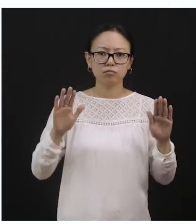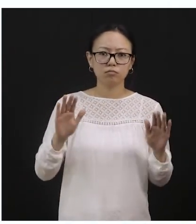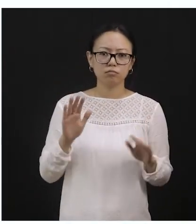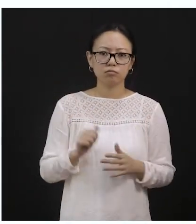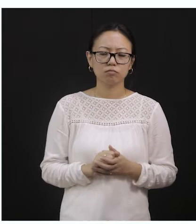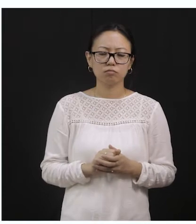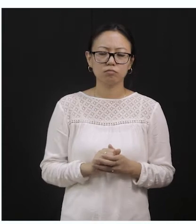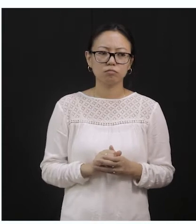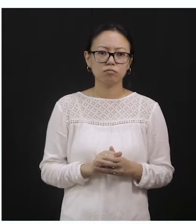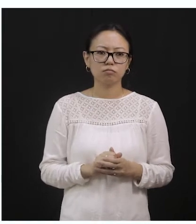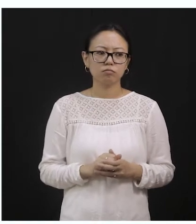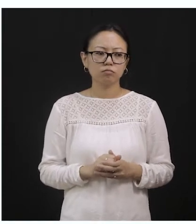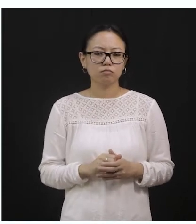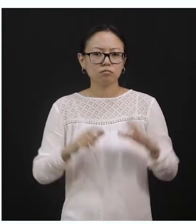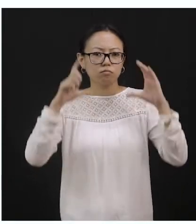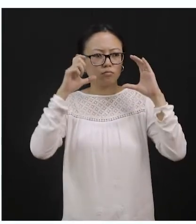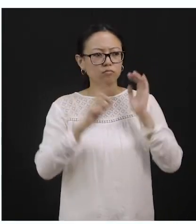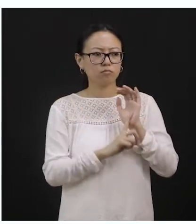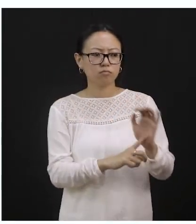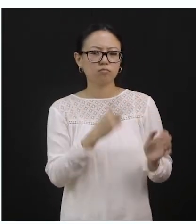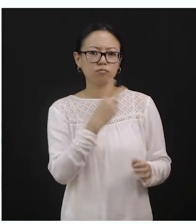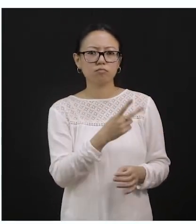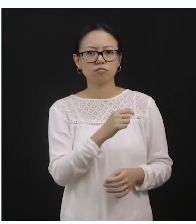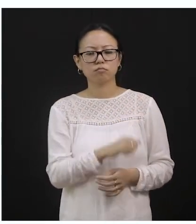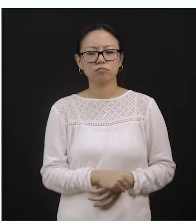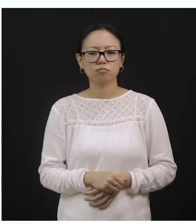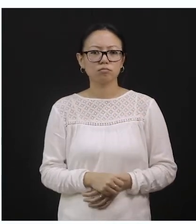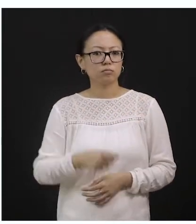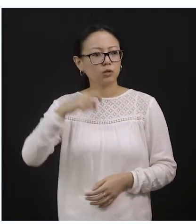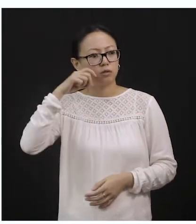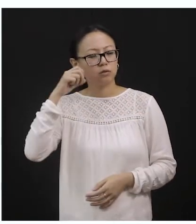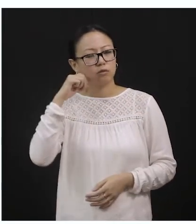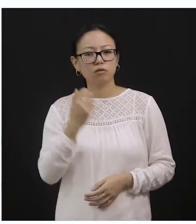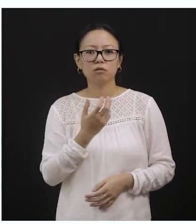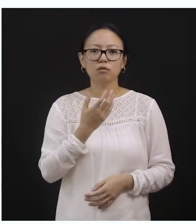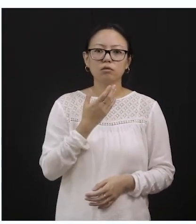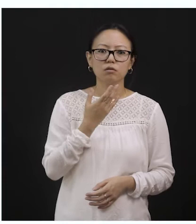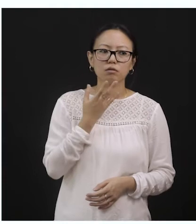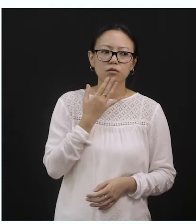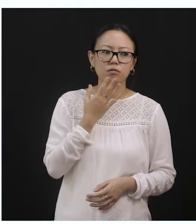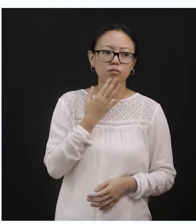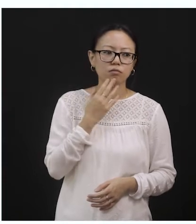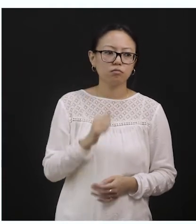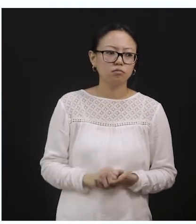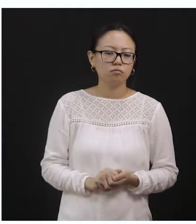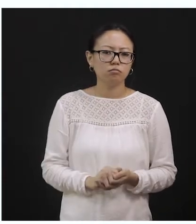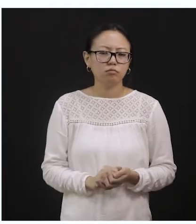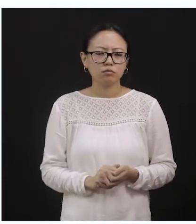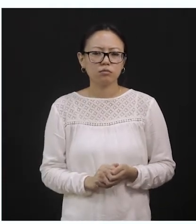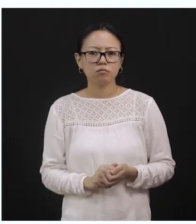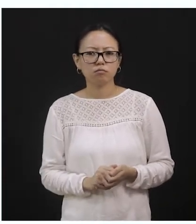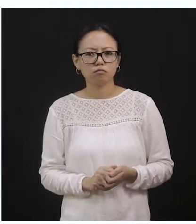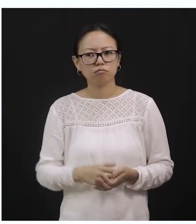different colors. As you can see from the picture, it's yellow, it's red, and it's mud. So some color of